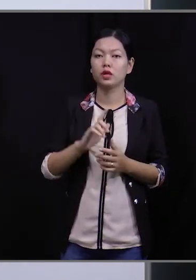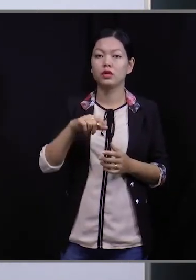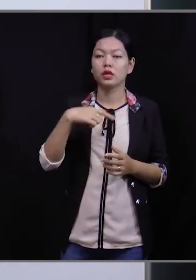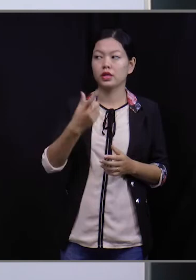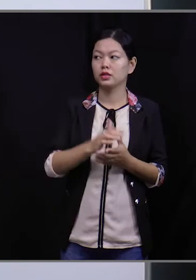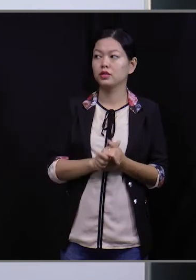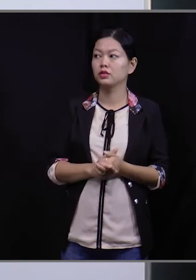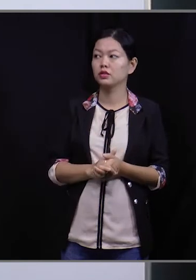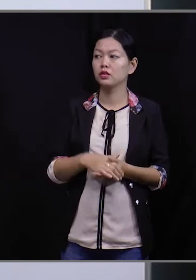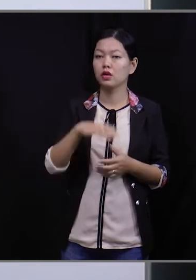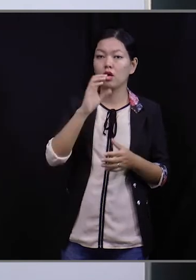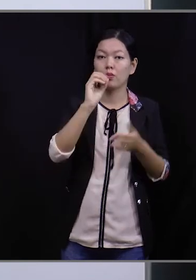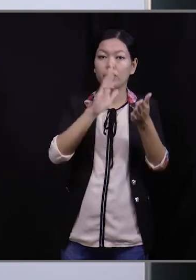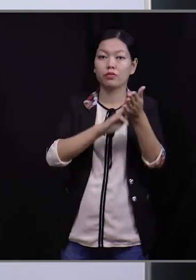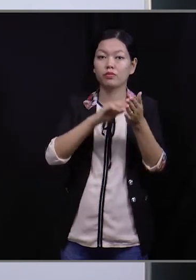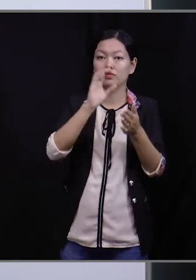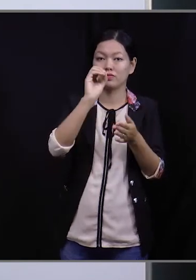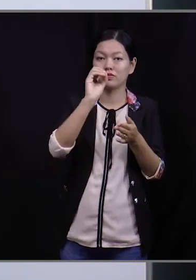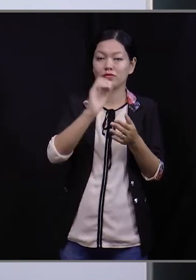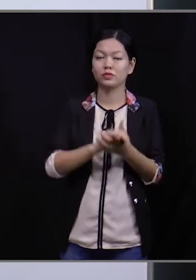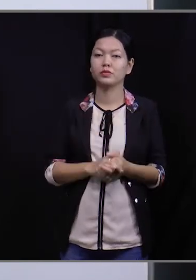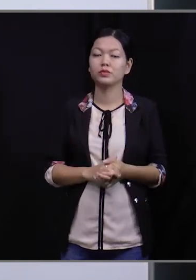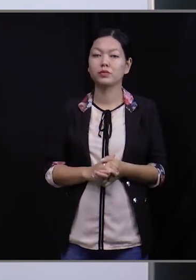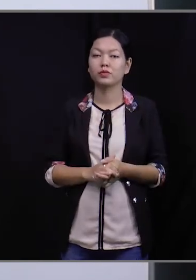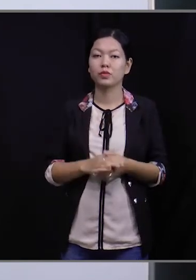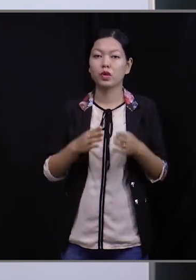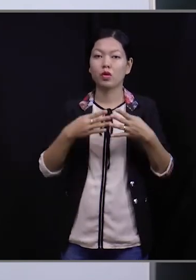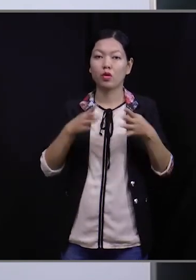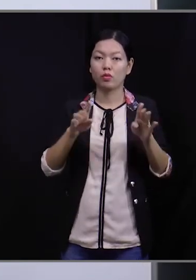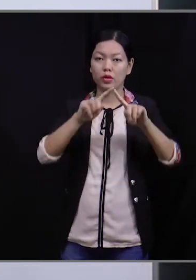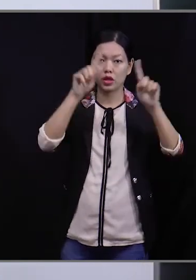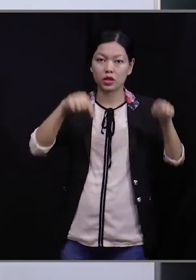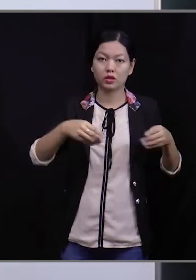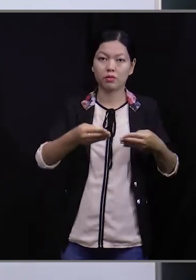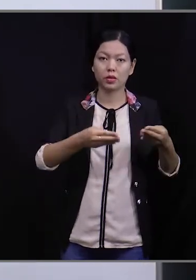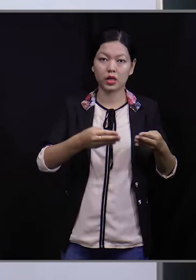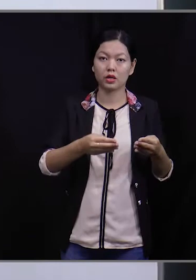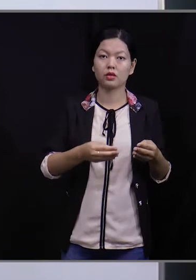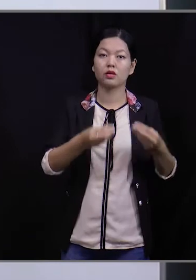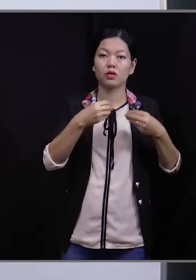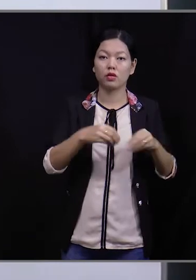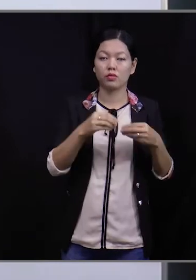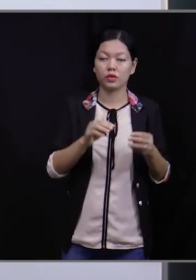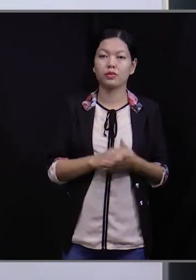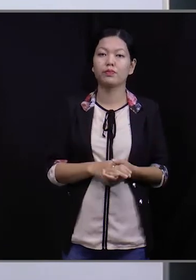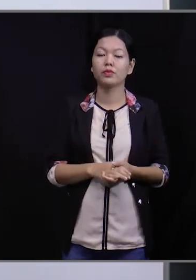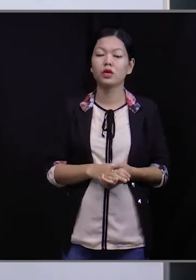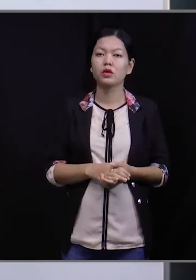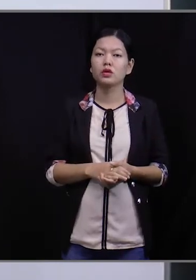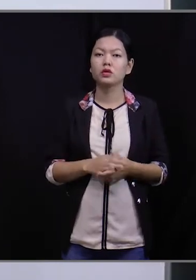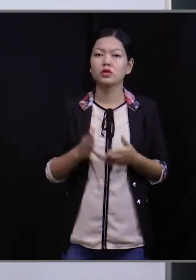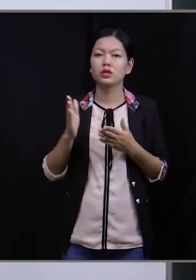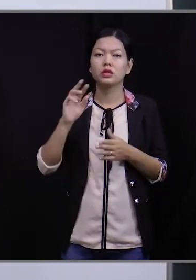operation. Open market operation is a situation when the central bank will enter the market and start selling